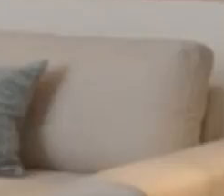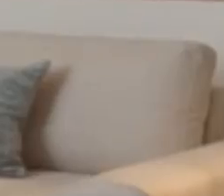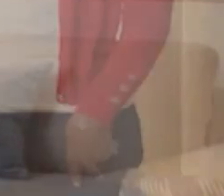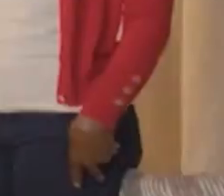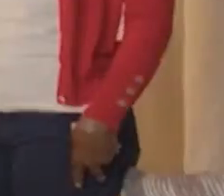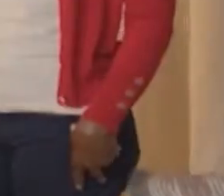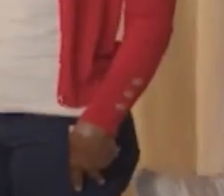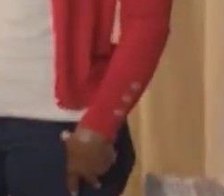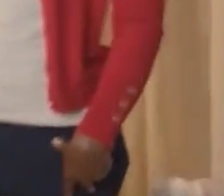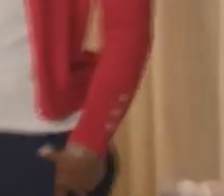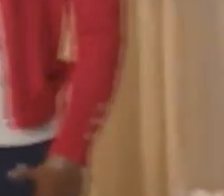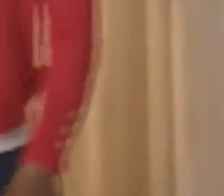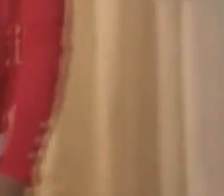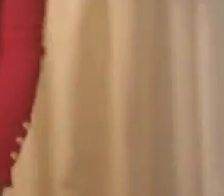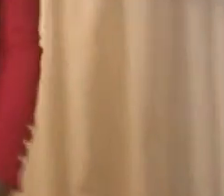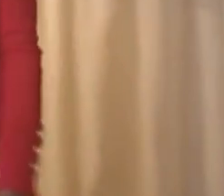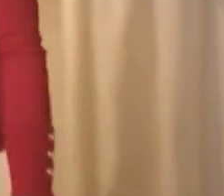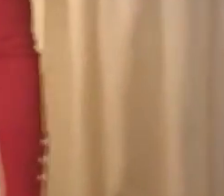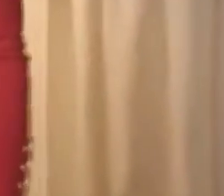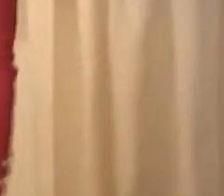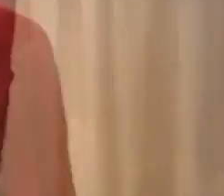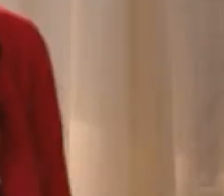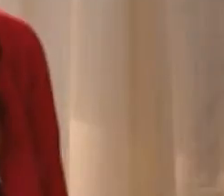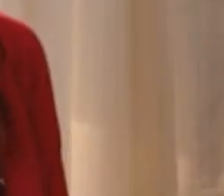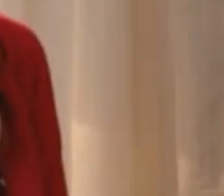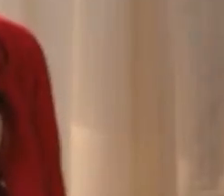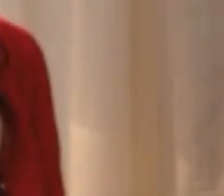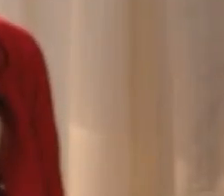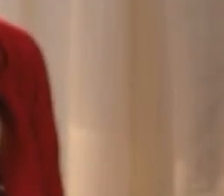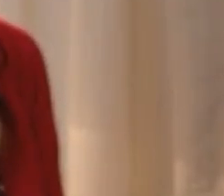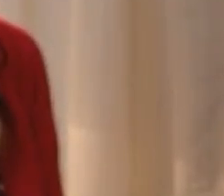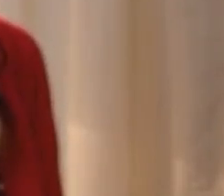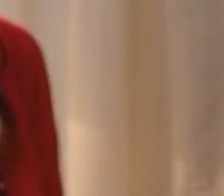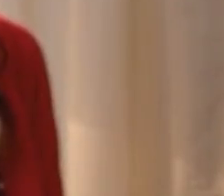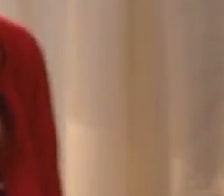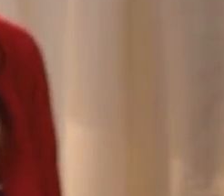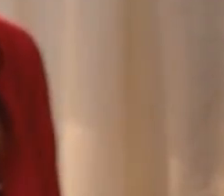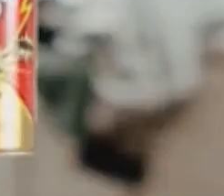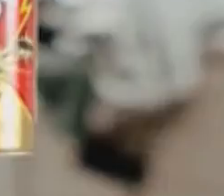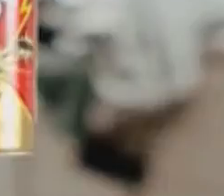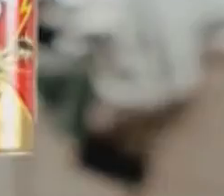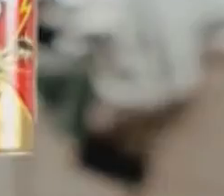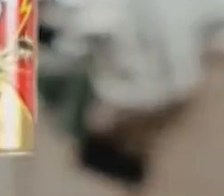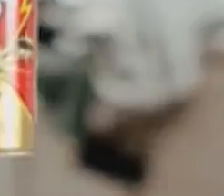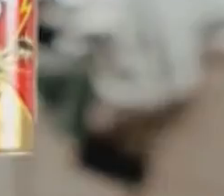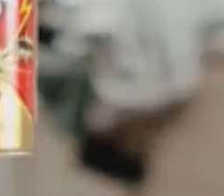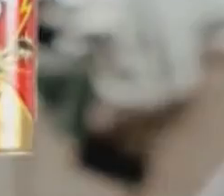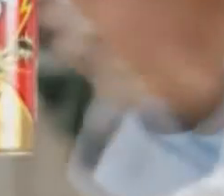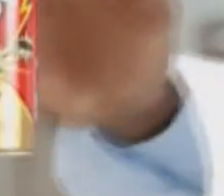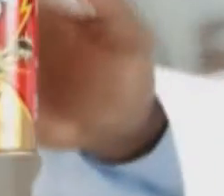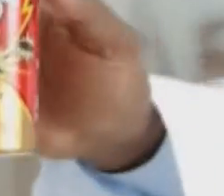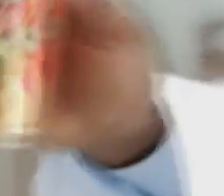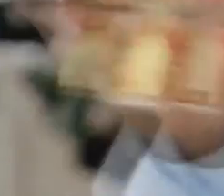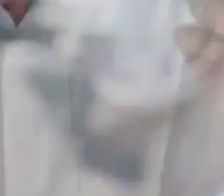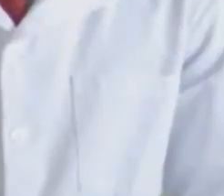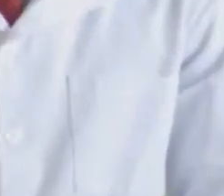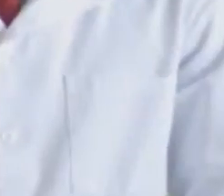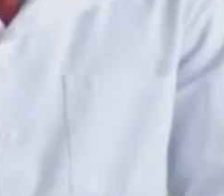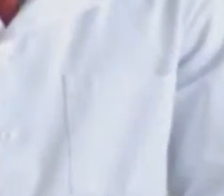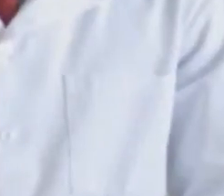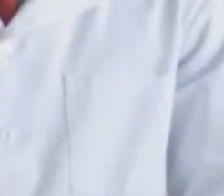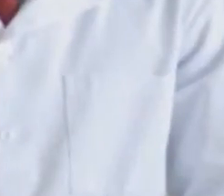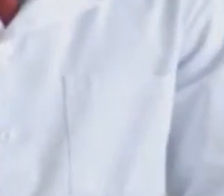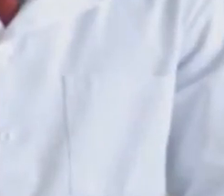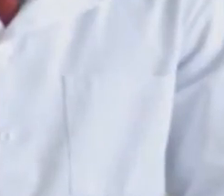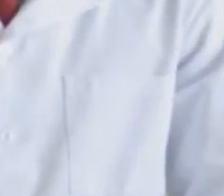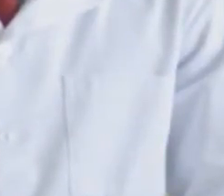ones. This year, I'm not afraid. I'm using Mortein Doom. Mortein Doom All Insect Killer